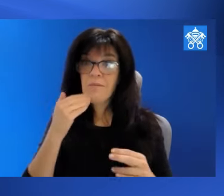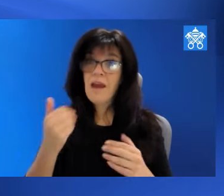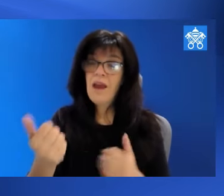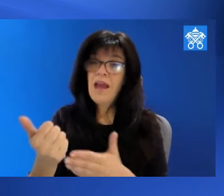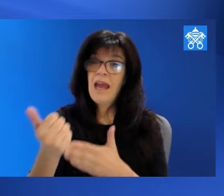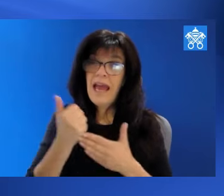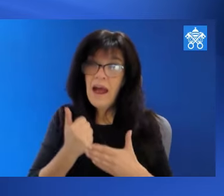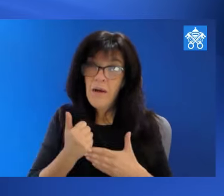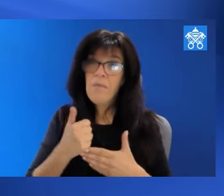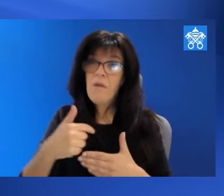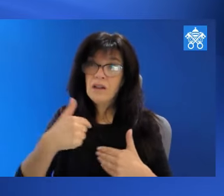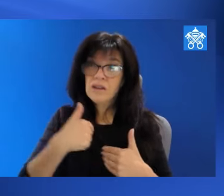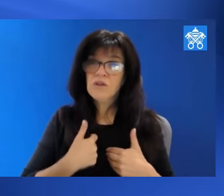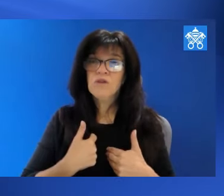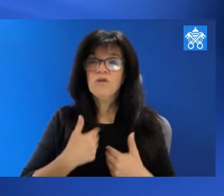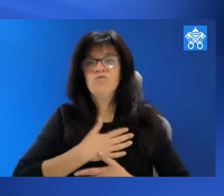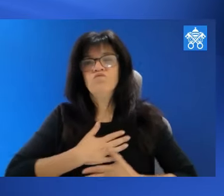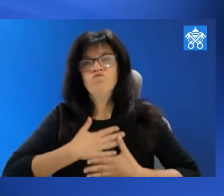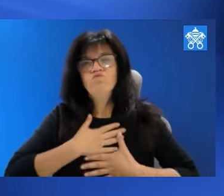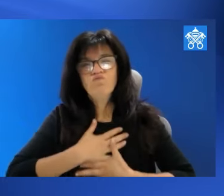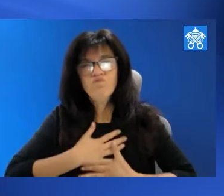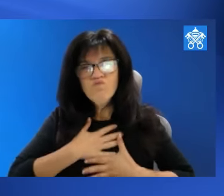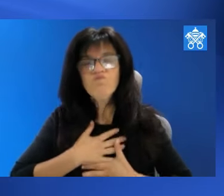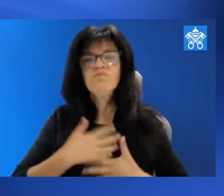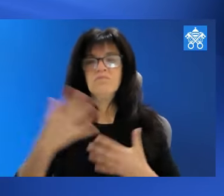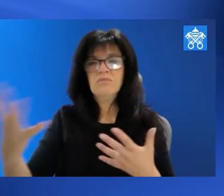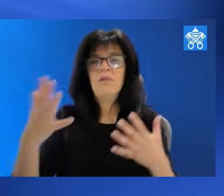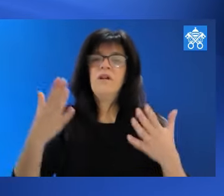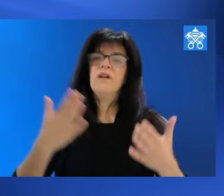May the Virgin Mary help us to taste the joy of the gospel.